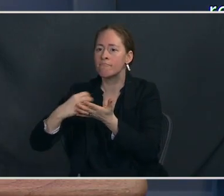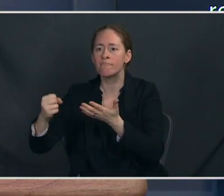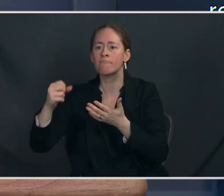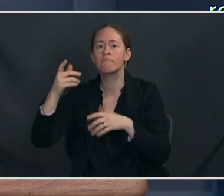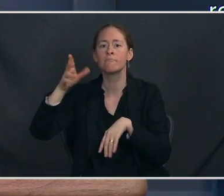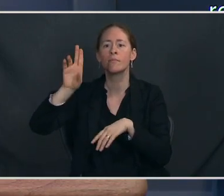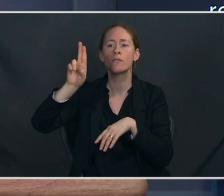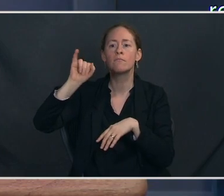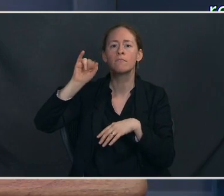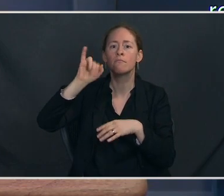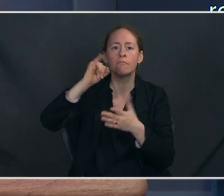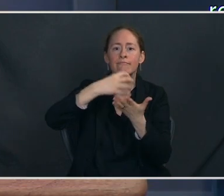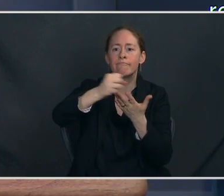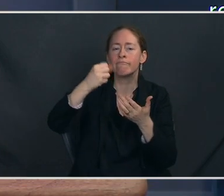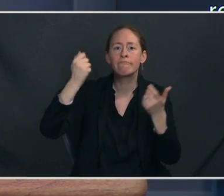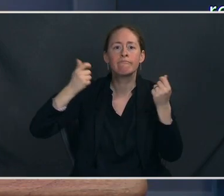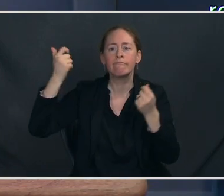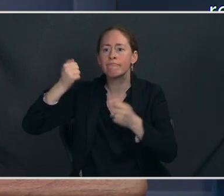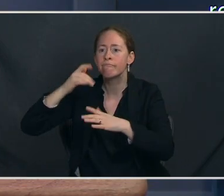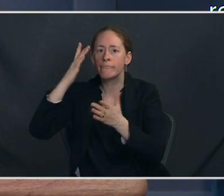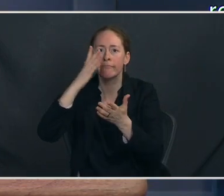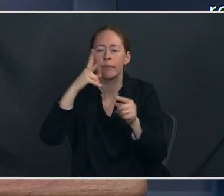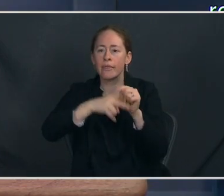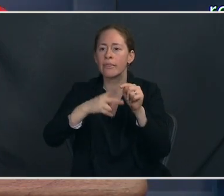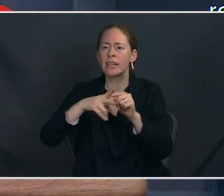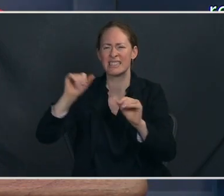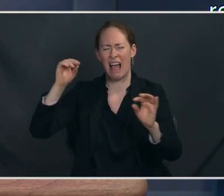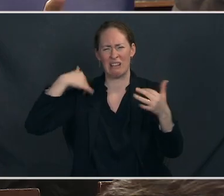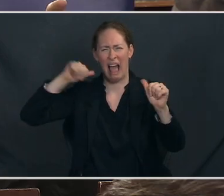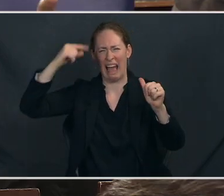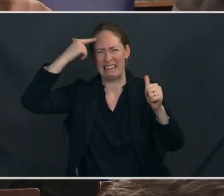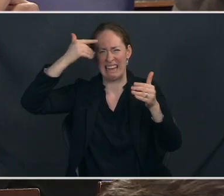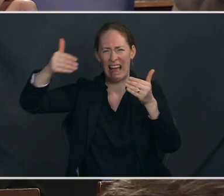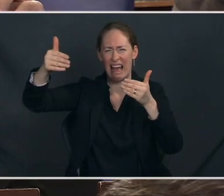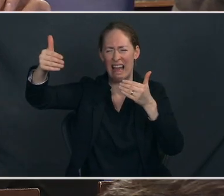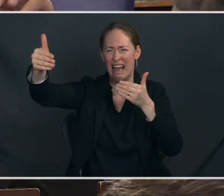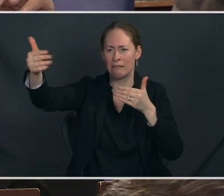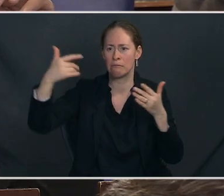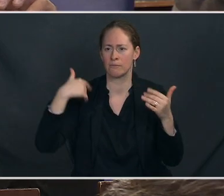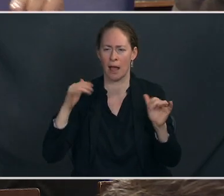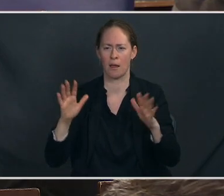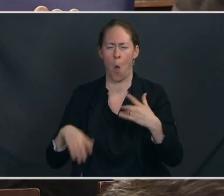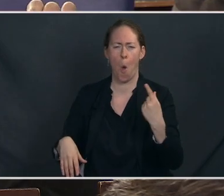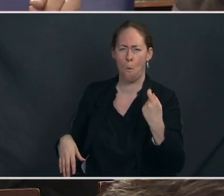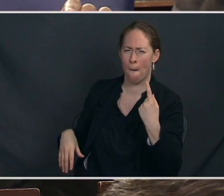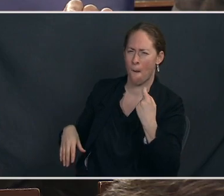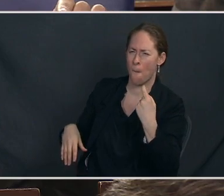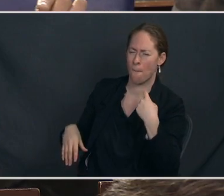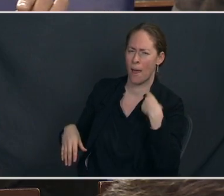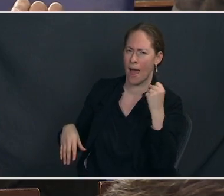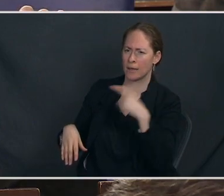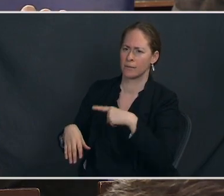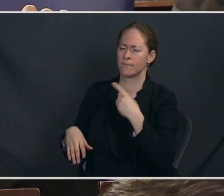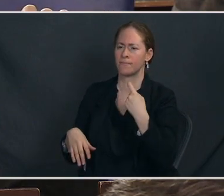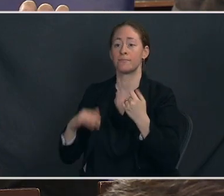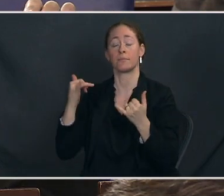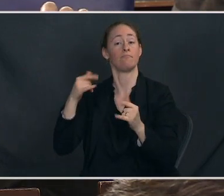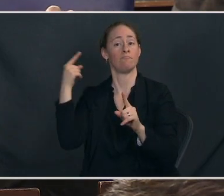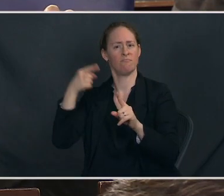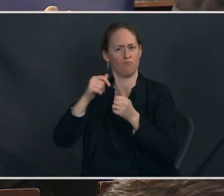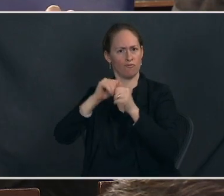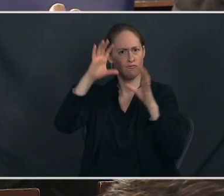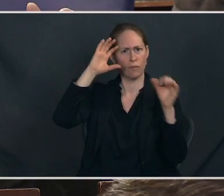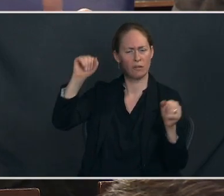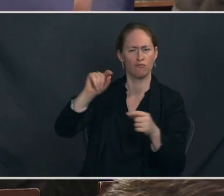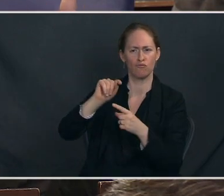ahead, and that's what we're trying to do with this package. So one other issue. The President Trump signed an